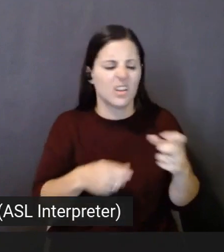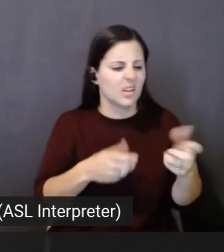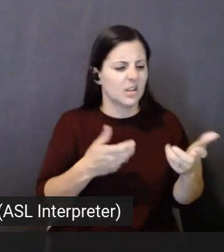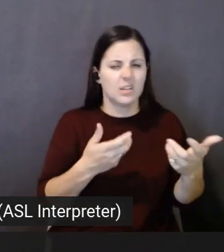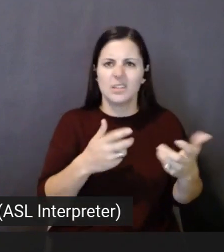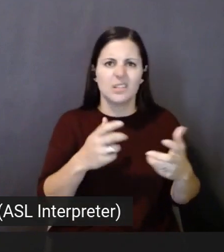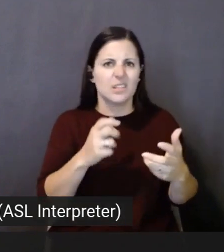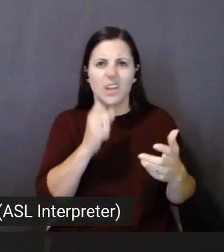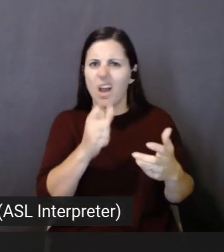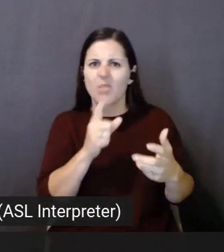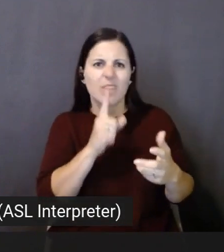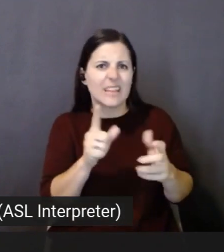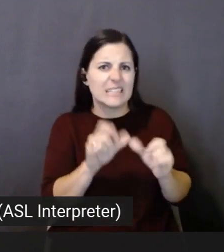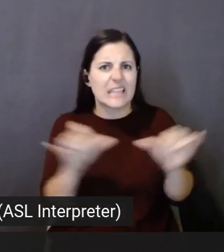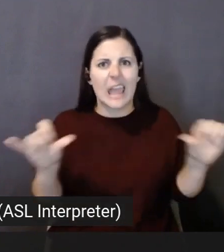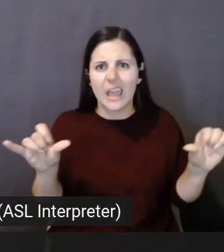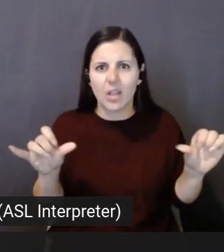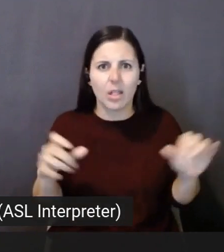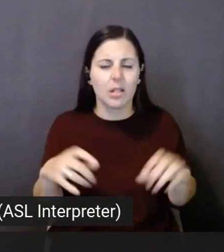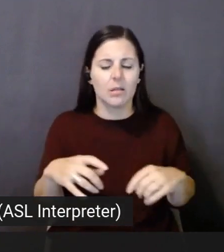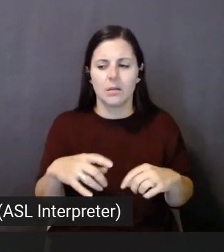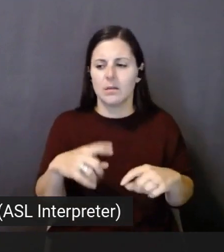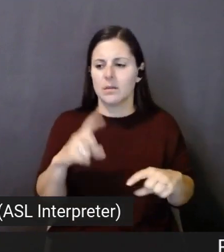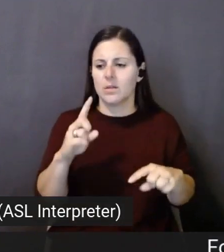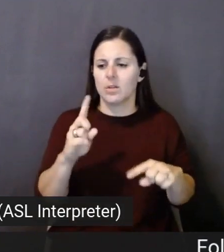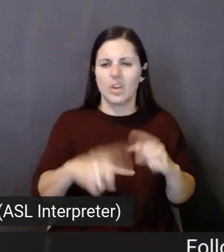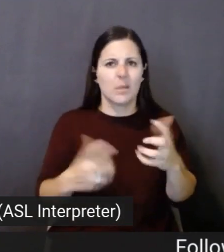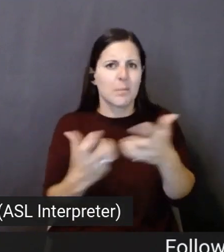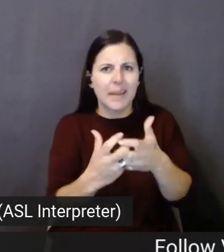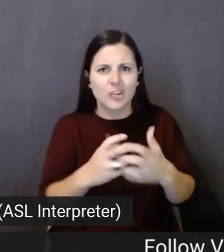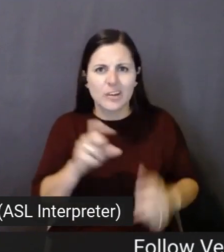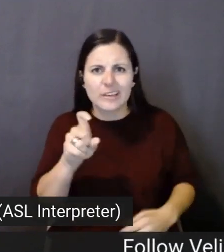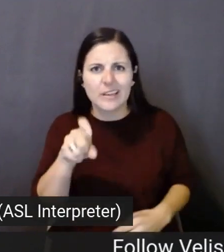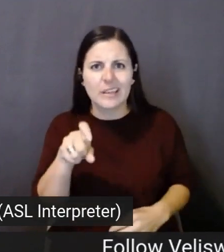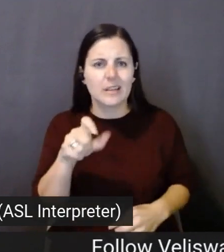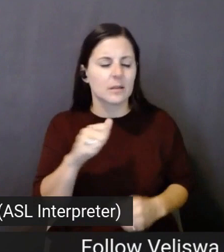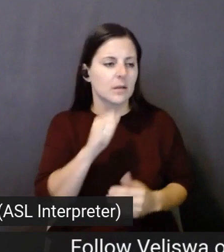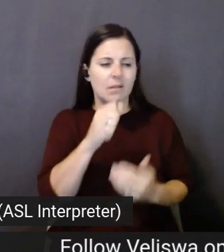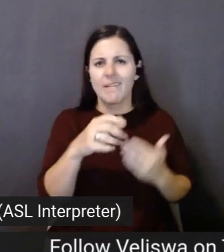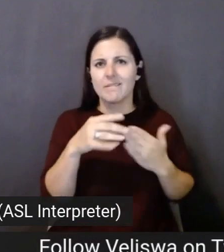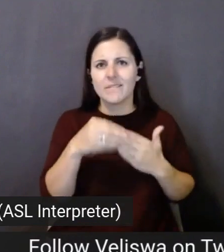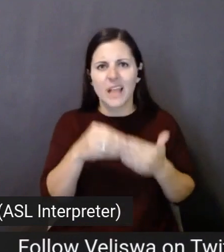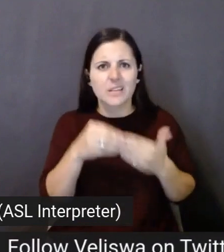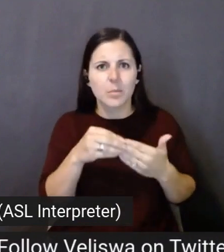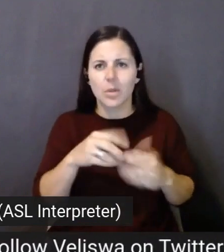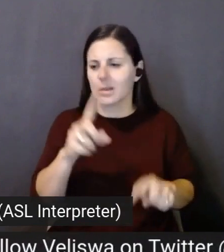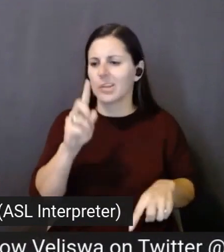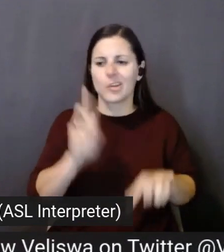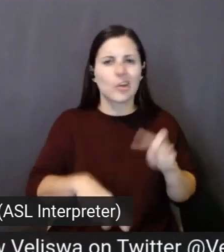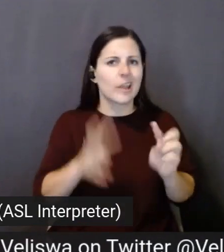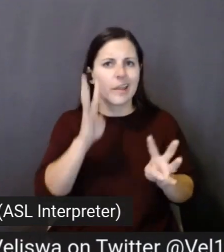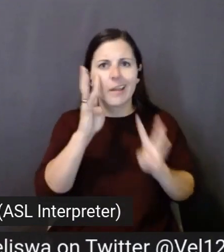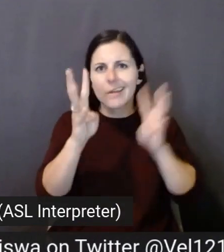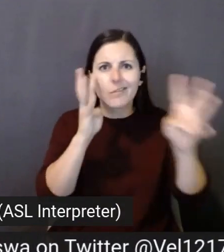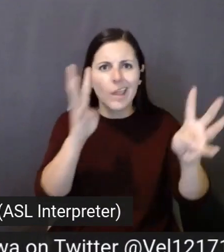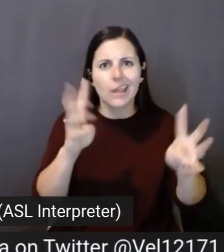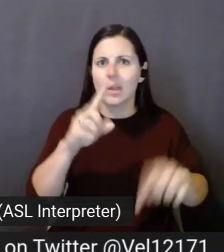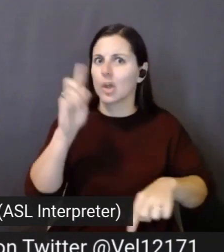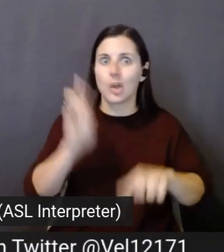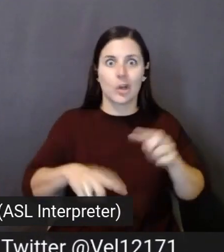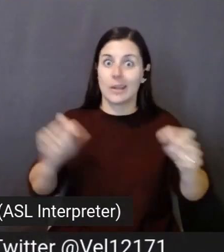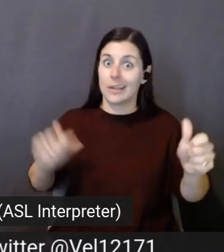didn't scale to the needs that we needed. They didn't have that flexibility to innovate and keep up with the customer